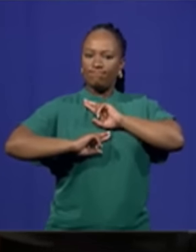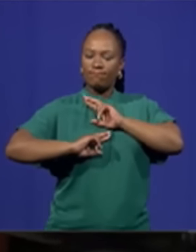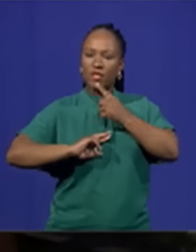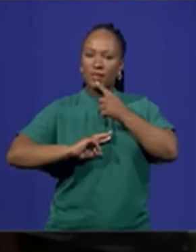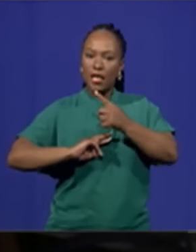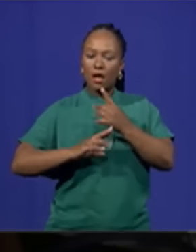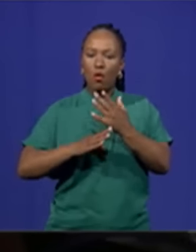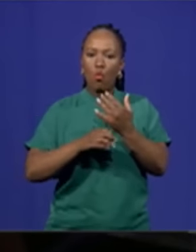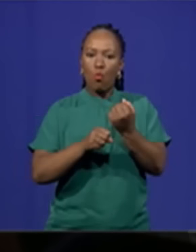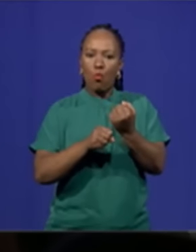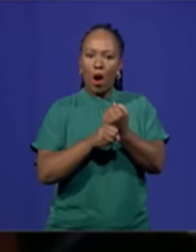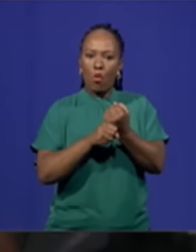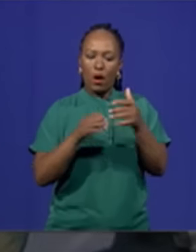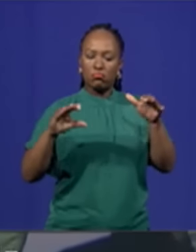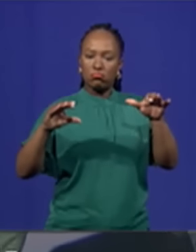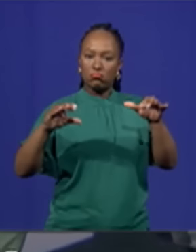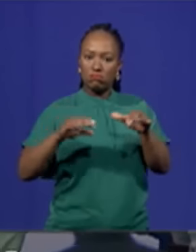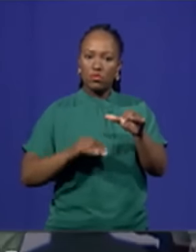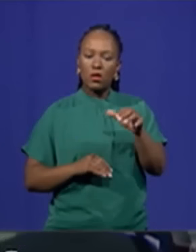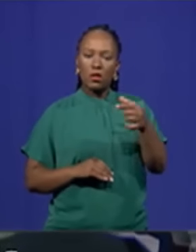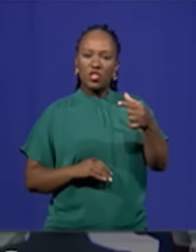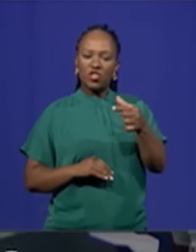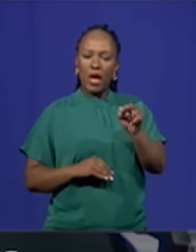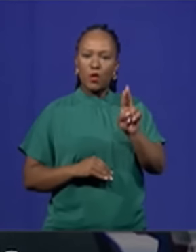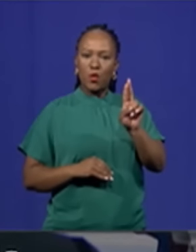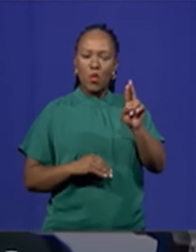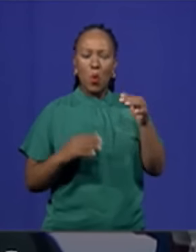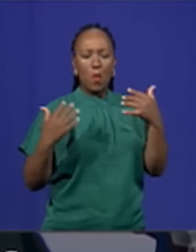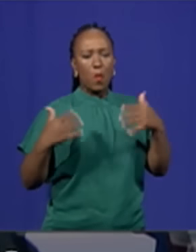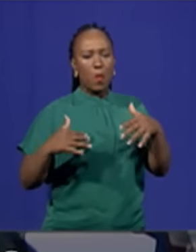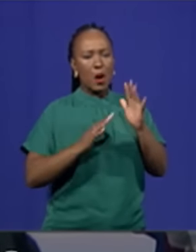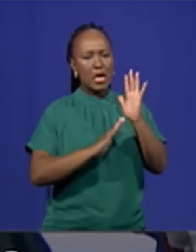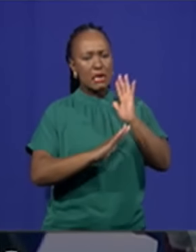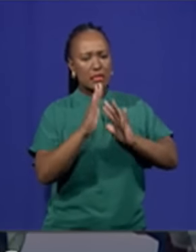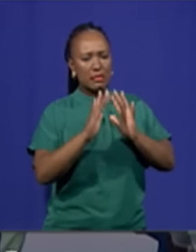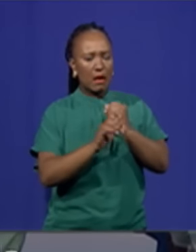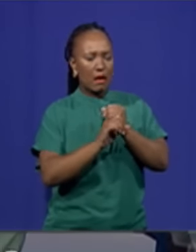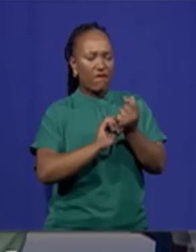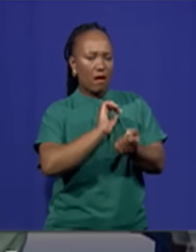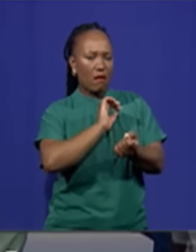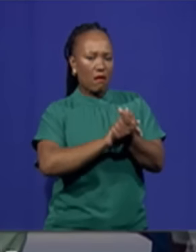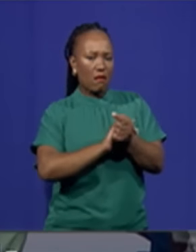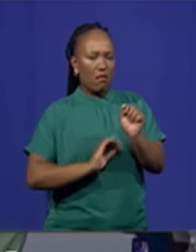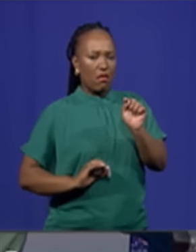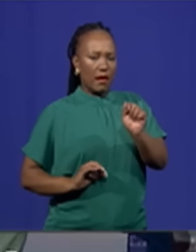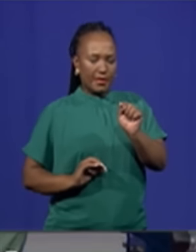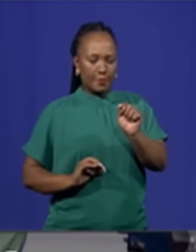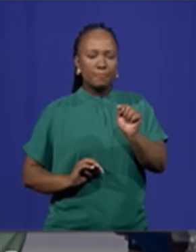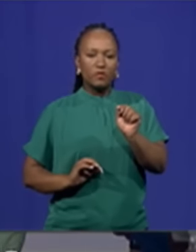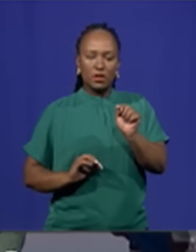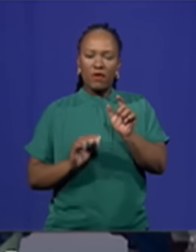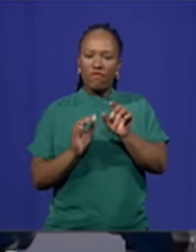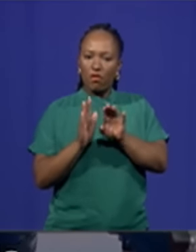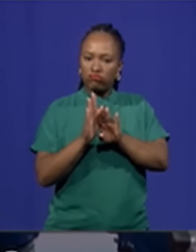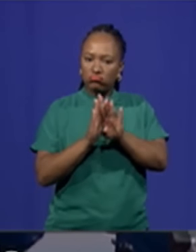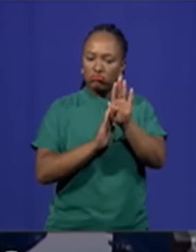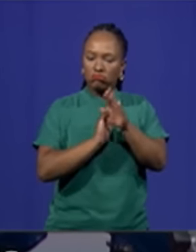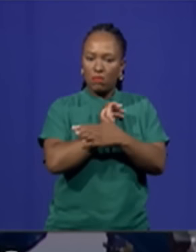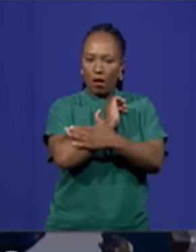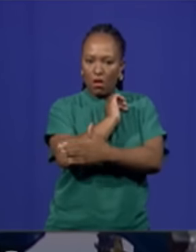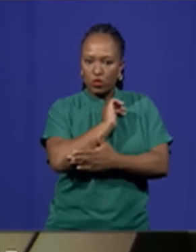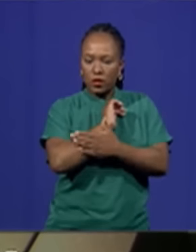e le history le tšhono ya go kitlanya ba ba ikaeletseng go aga naga e botoka. Steenhuisen o kgadilwe ke ditokololo